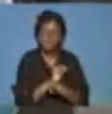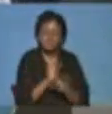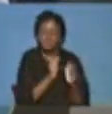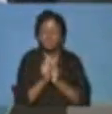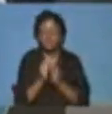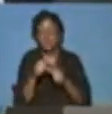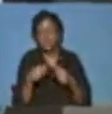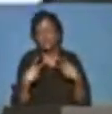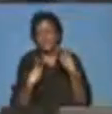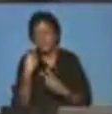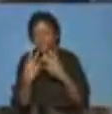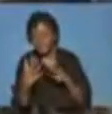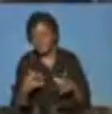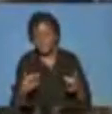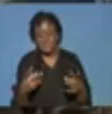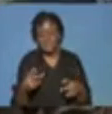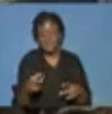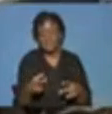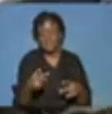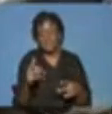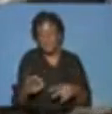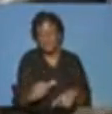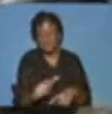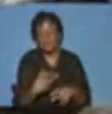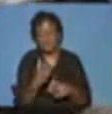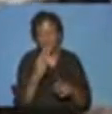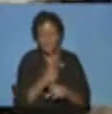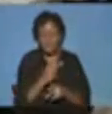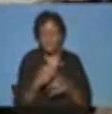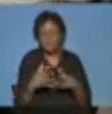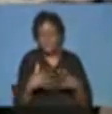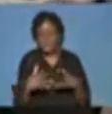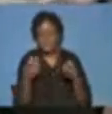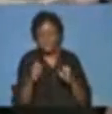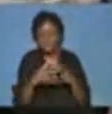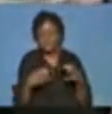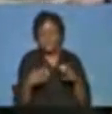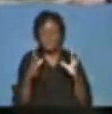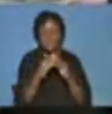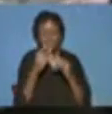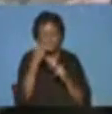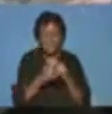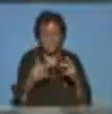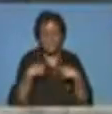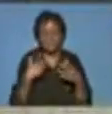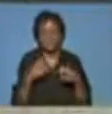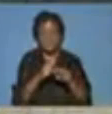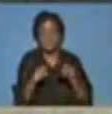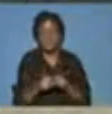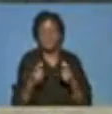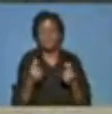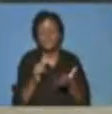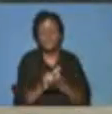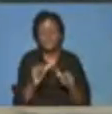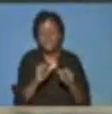have visitors, we can host them properly, we can have major events, big meetings. We're finally going to have the space to do that. Pitt says